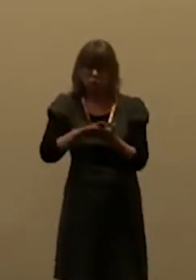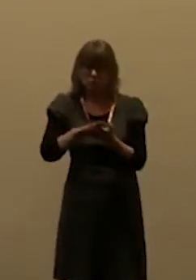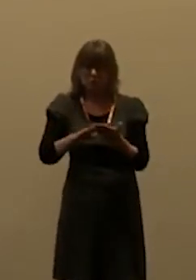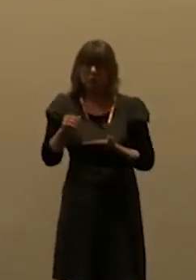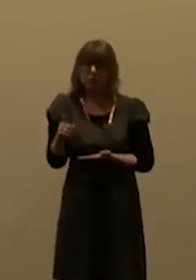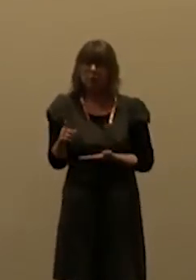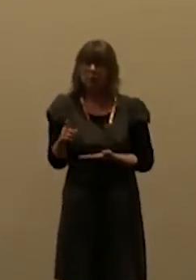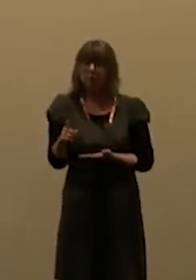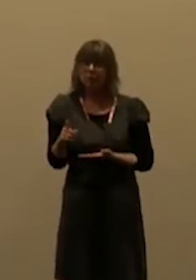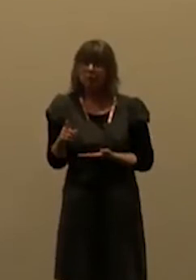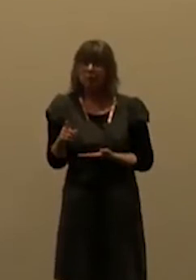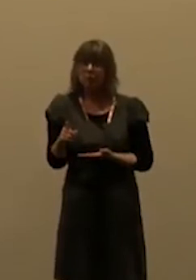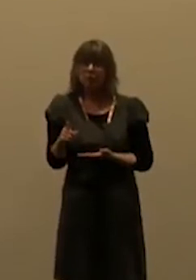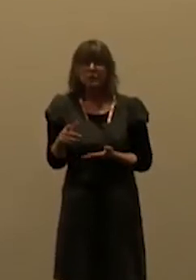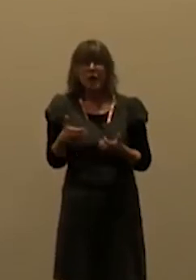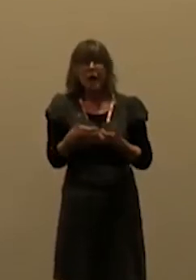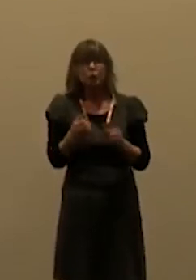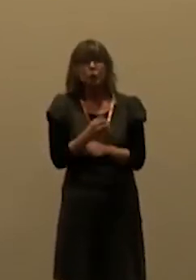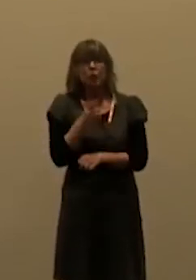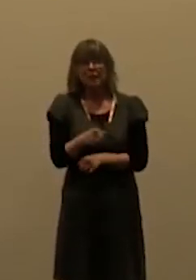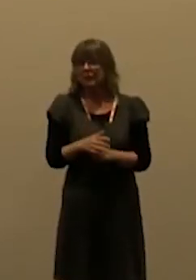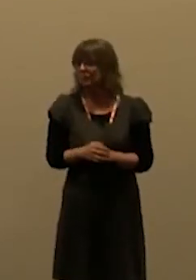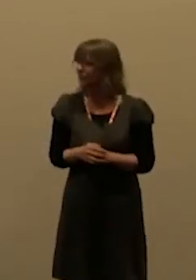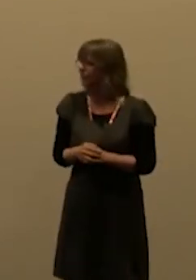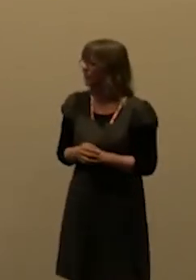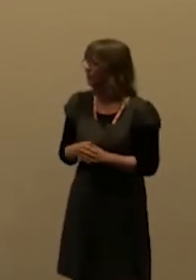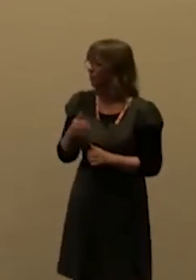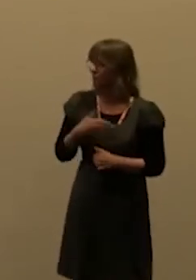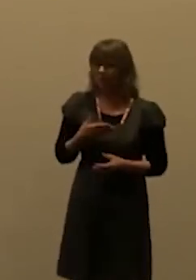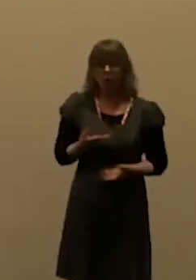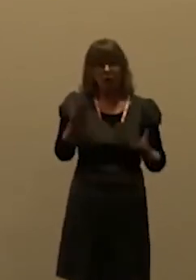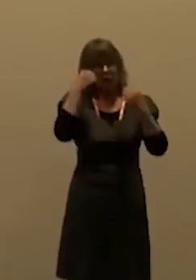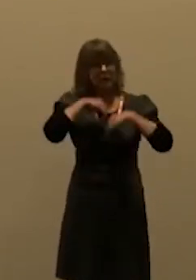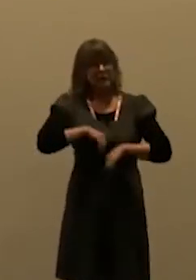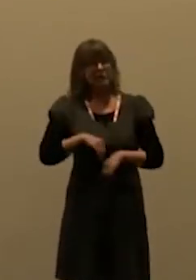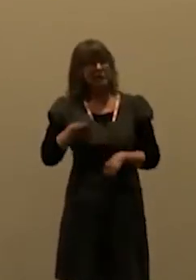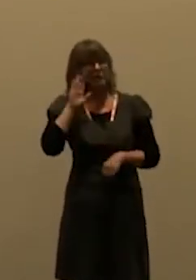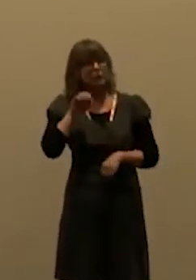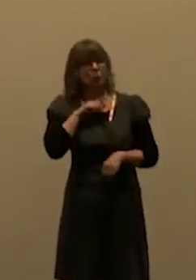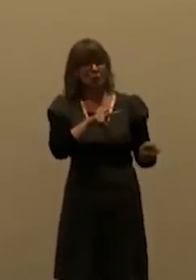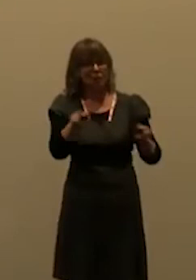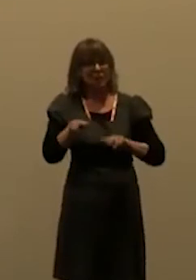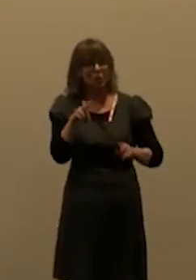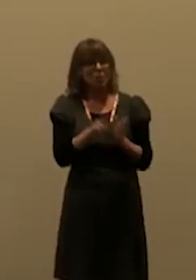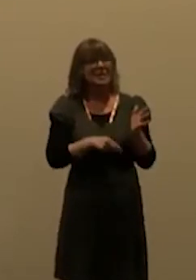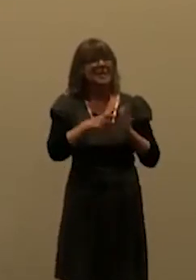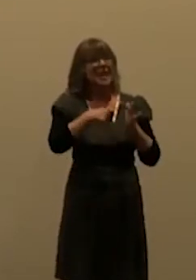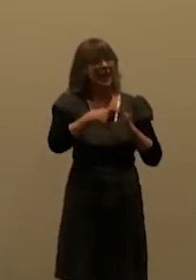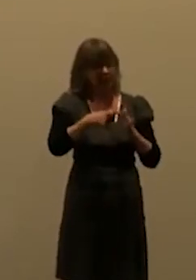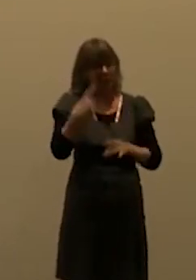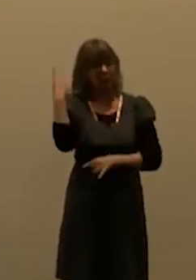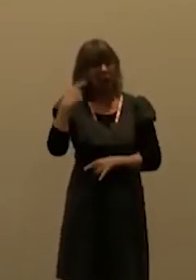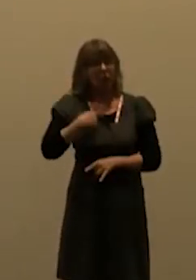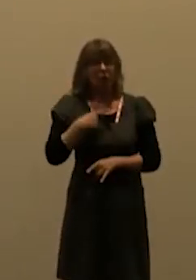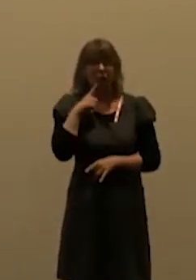companies. Yep, okay. And you've got to start Well, taking them from- I actually listened to the guy, Nick, I listened to a video he did, and they actually did